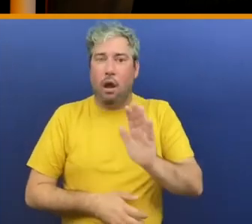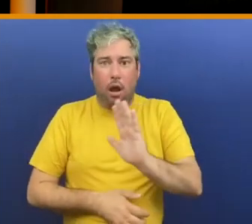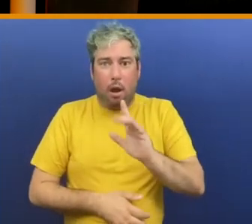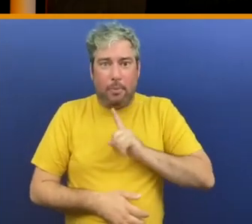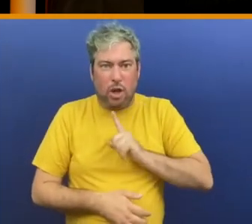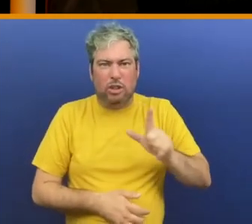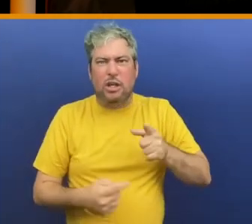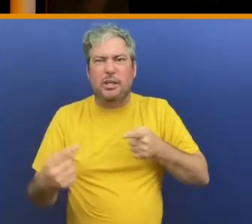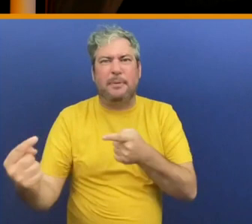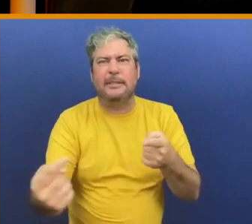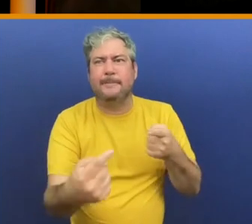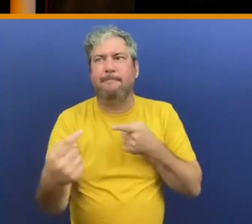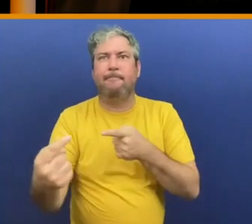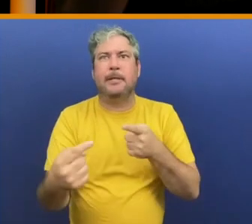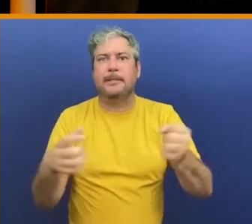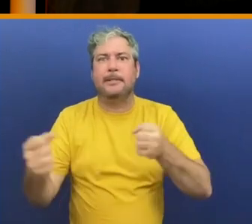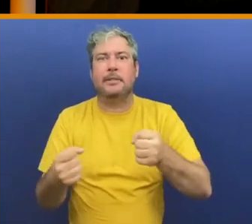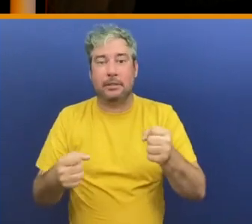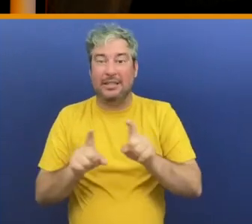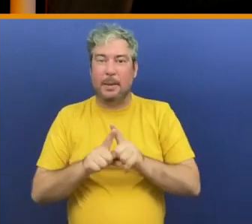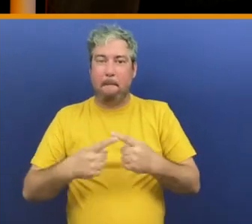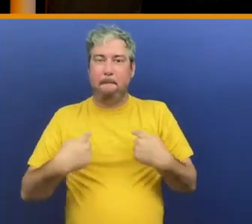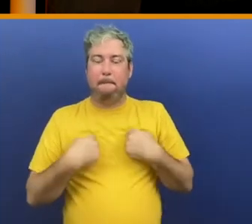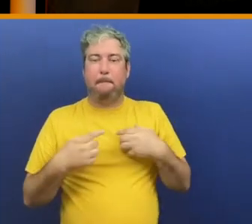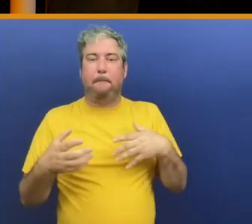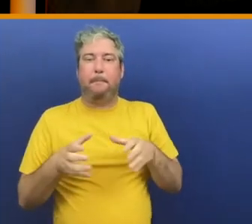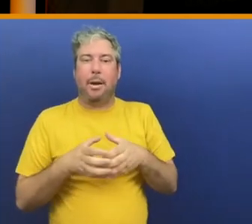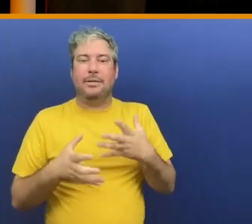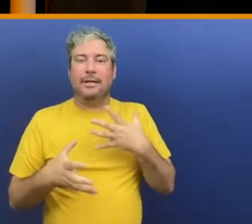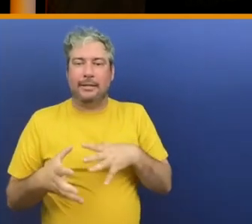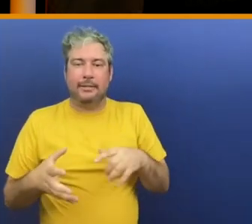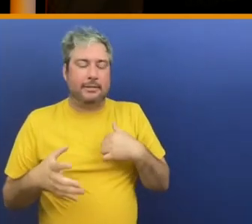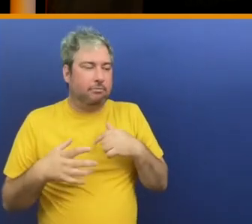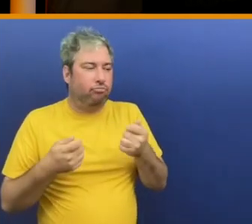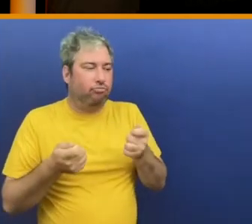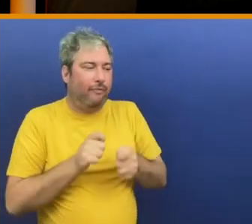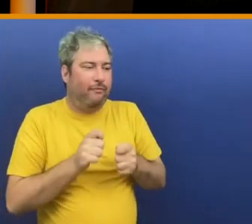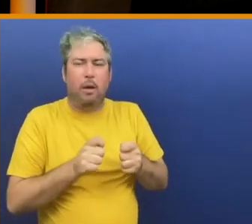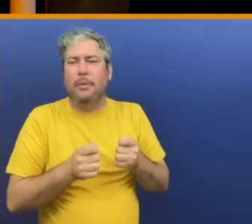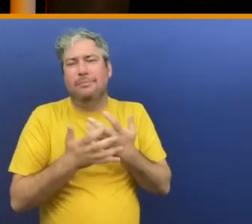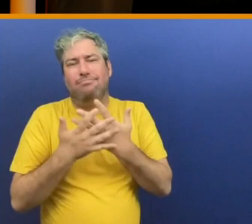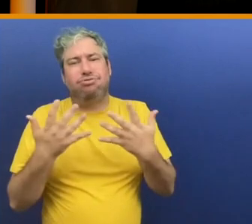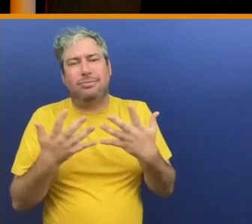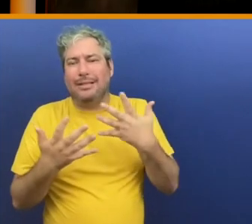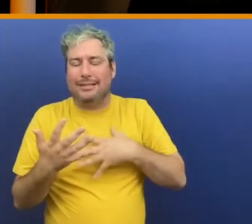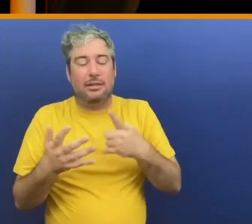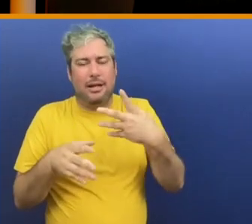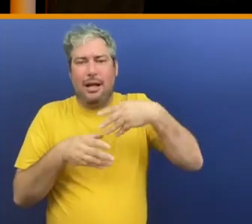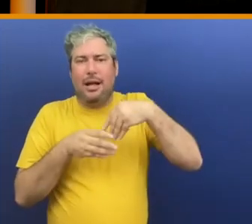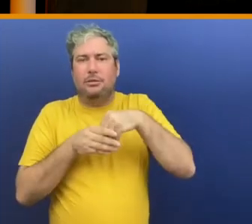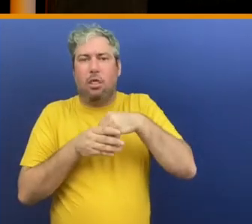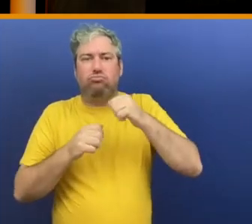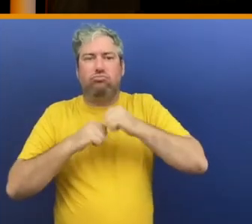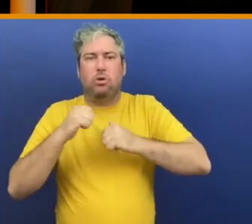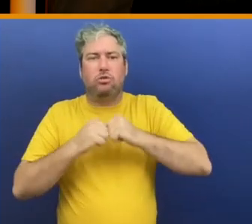are numerous. We too have internal structures that are unfathomable to any reasonable human being. They can risk alienating the very people